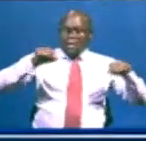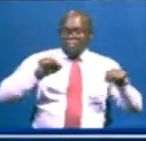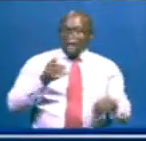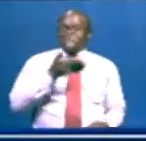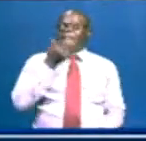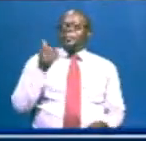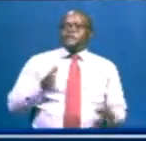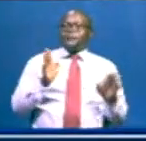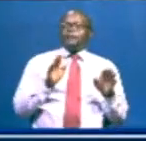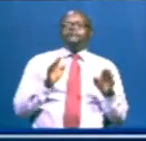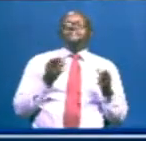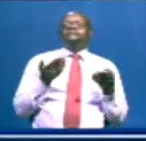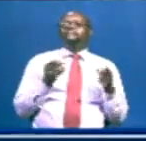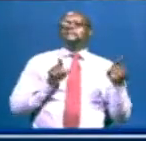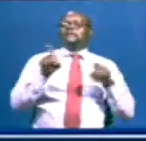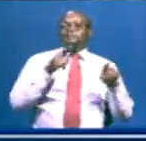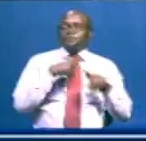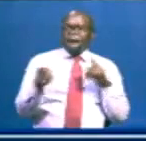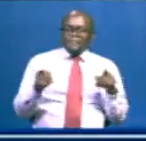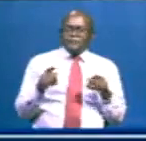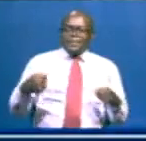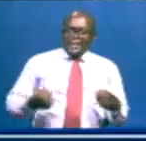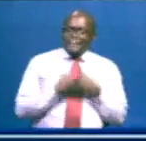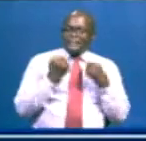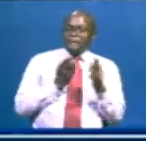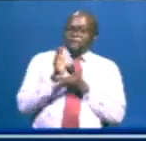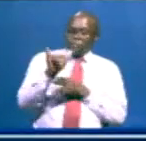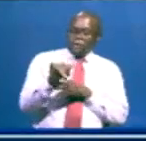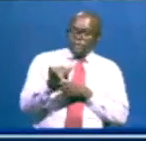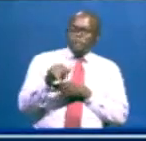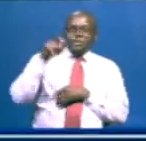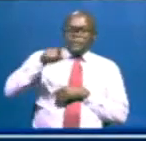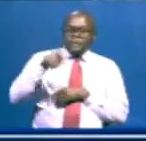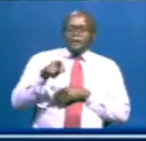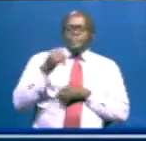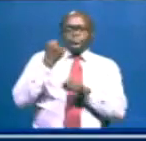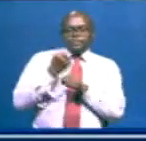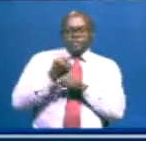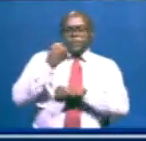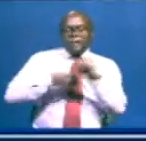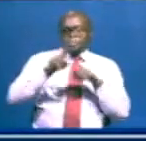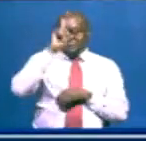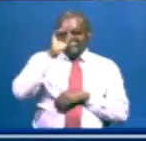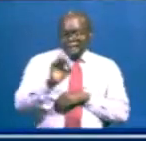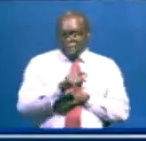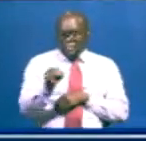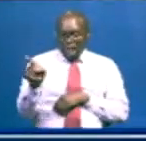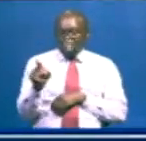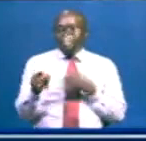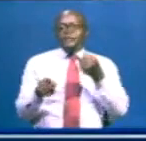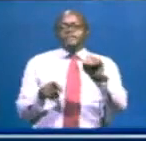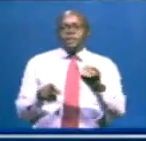of transport, but the accident that is caused by boda boda, we need to take serious action on them. So